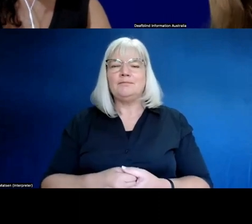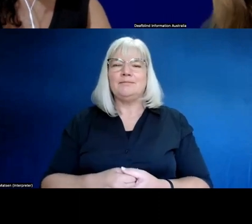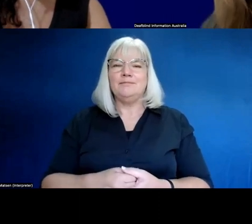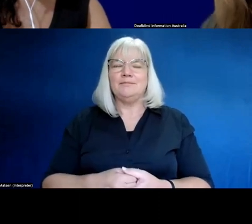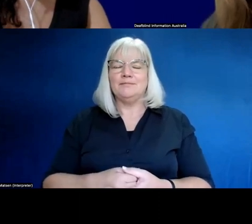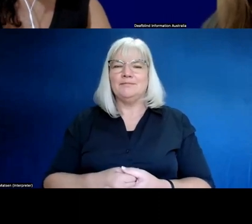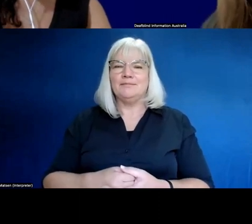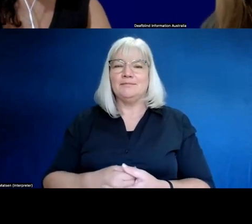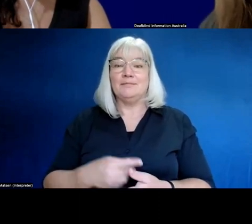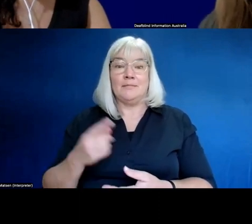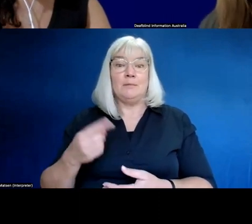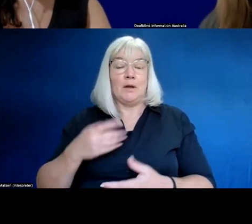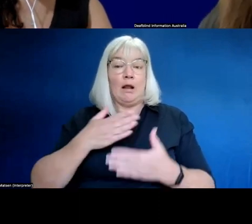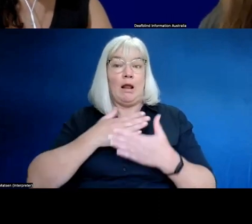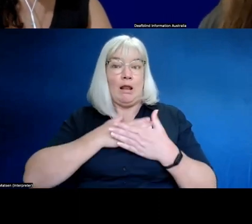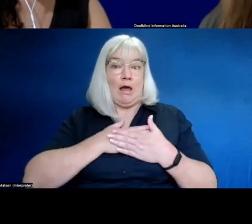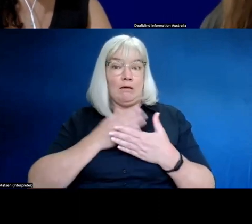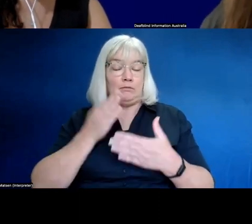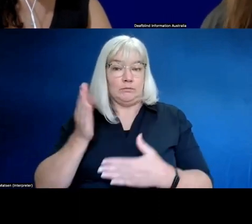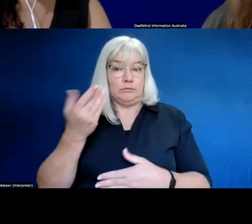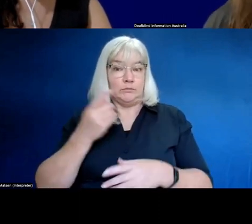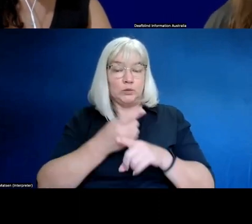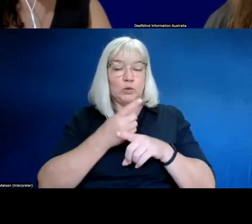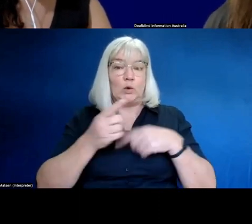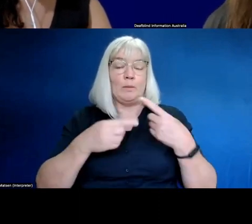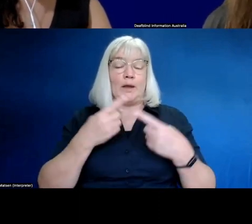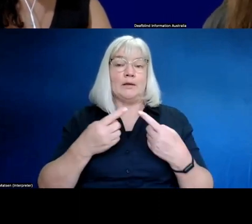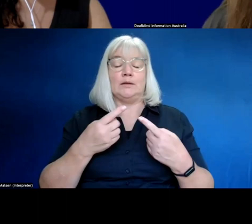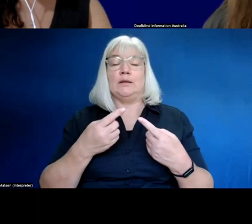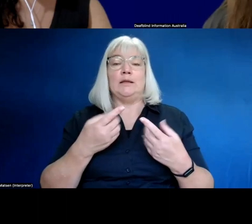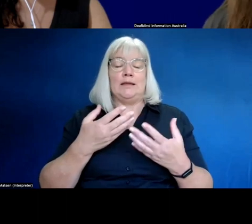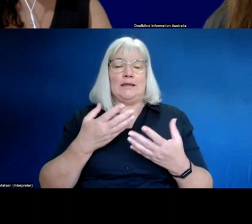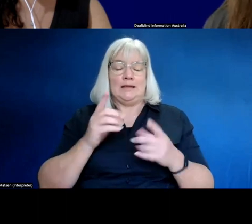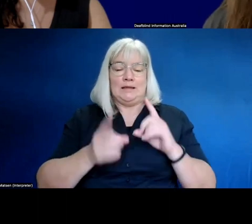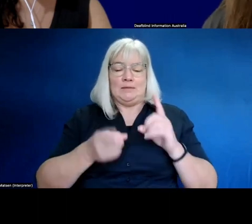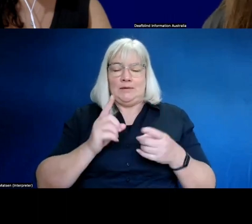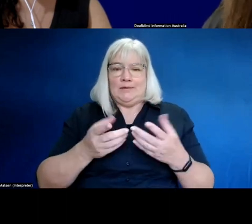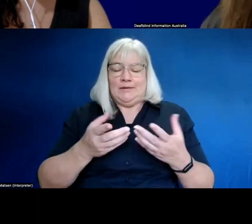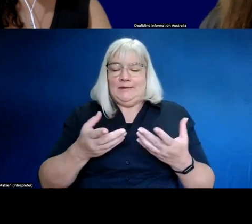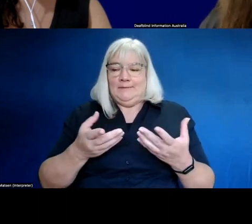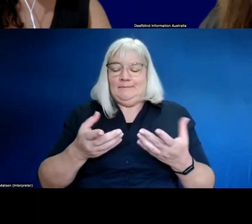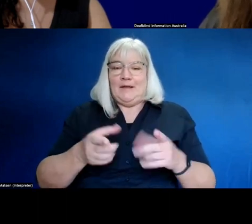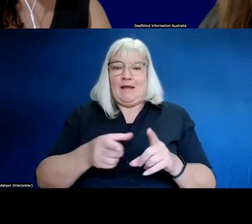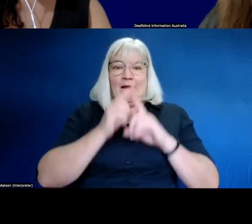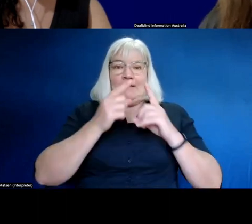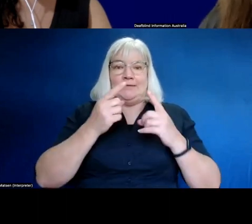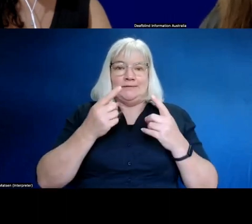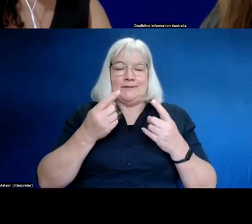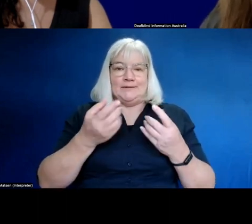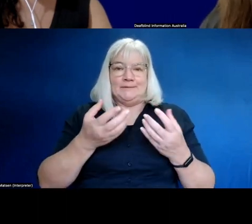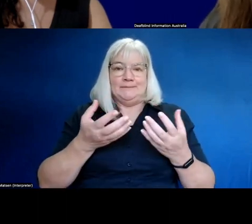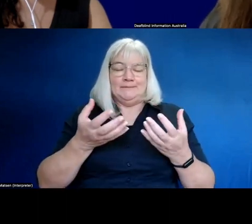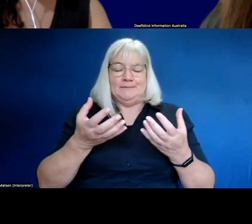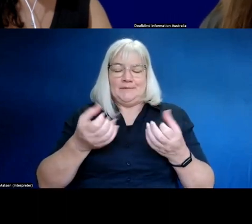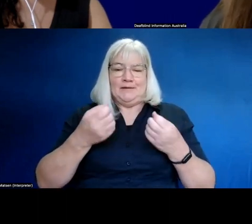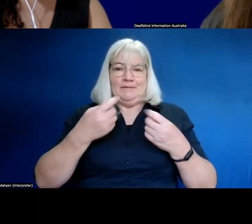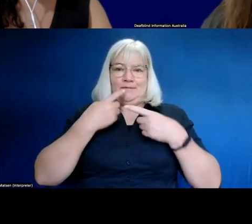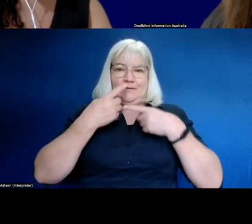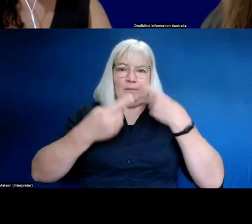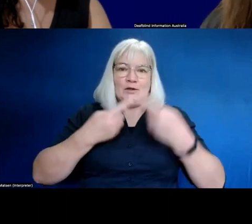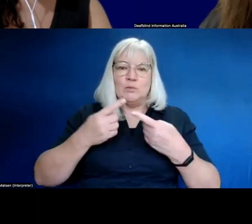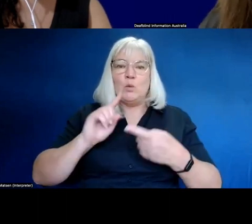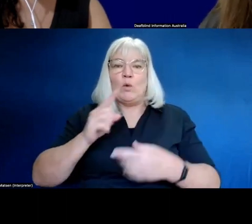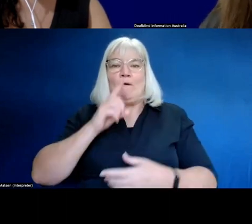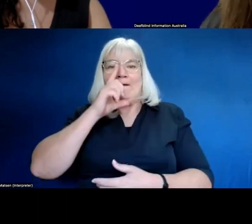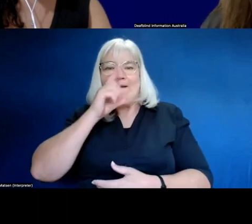I loved your point about sometimes the difficulty of getting information about vision and sound. So